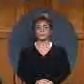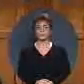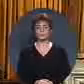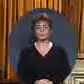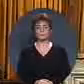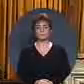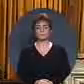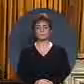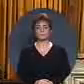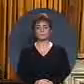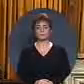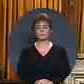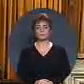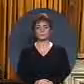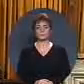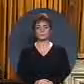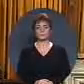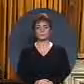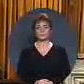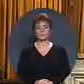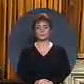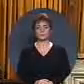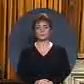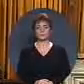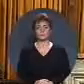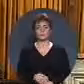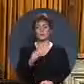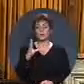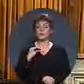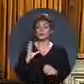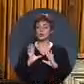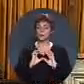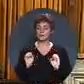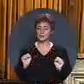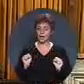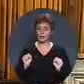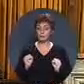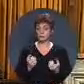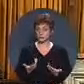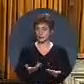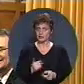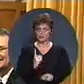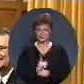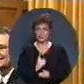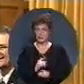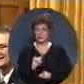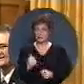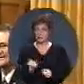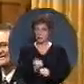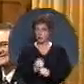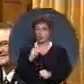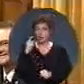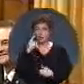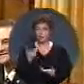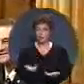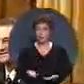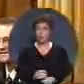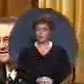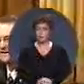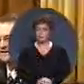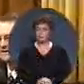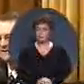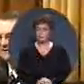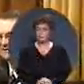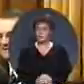The Honourable Parliamentary Secretary to the Prime Minister. Mr. Speaker, that is precisely what this government and this Prime Minister are doing. And Mr. Speaker, what